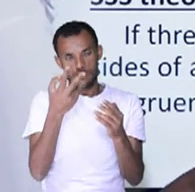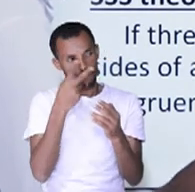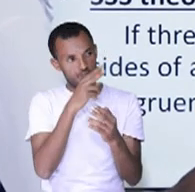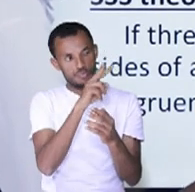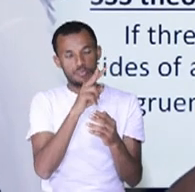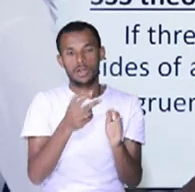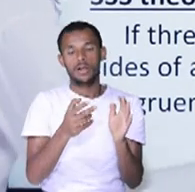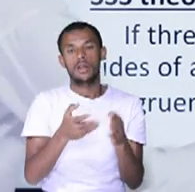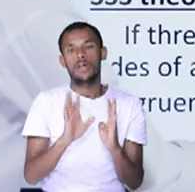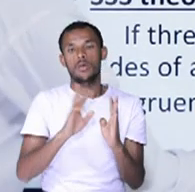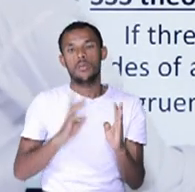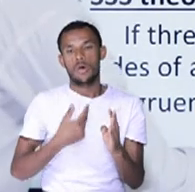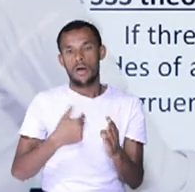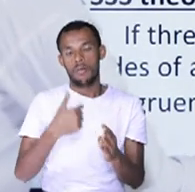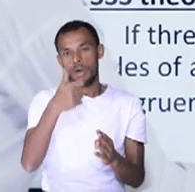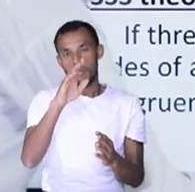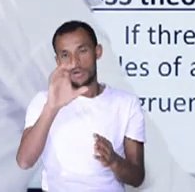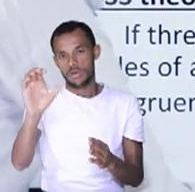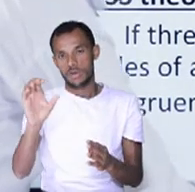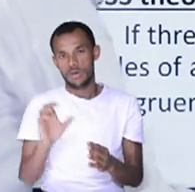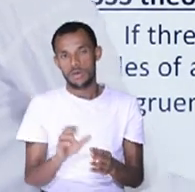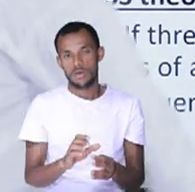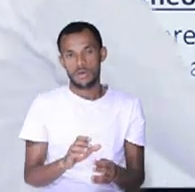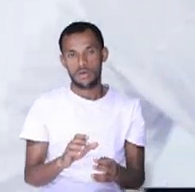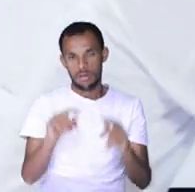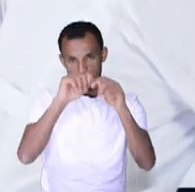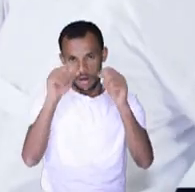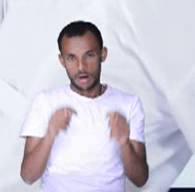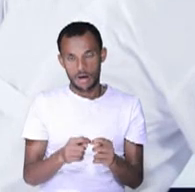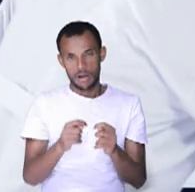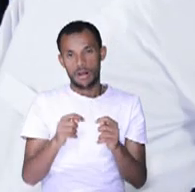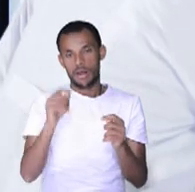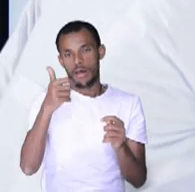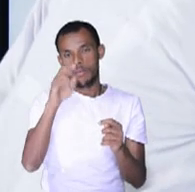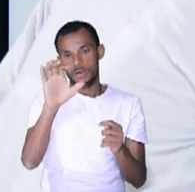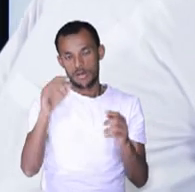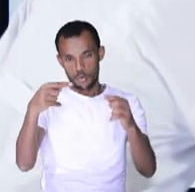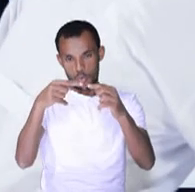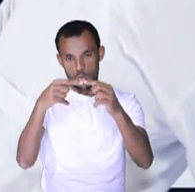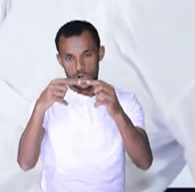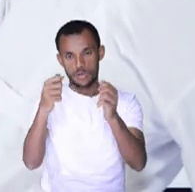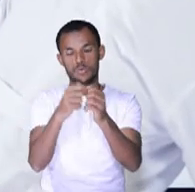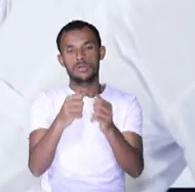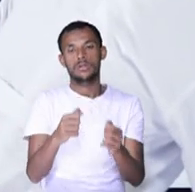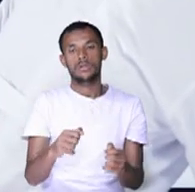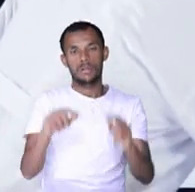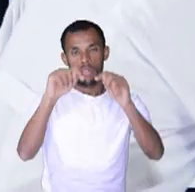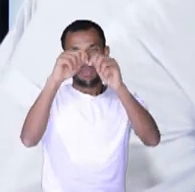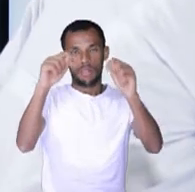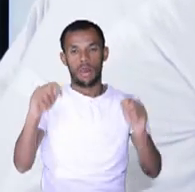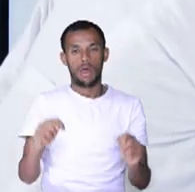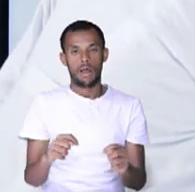figures, let we have triangle ABC is congruent with triangle